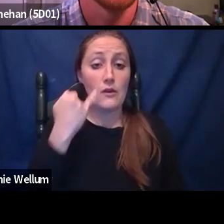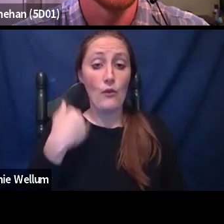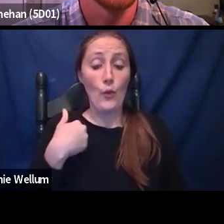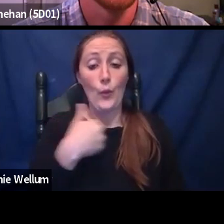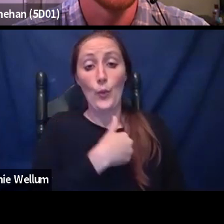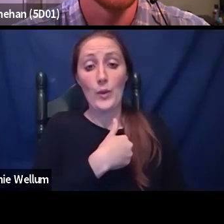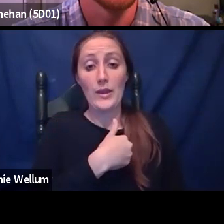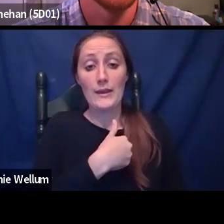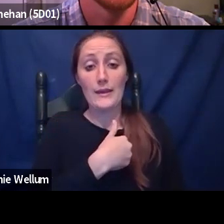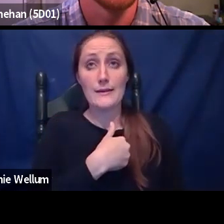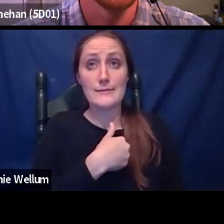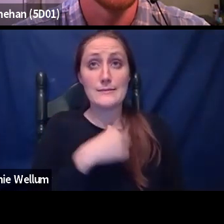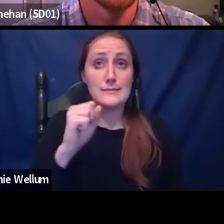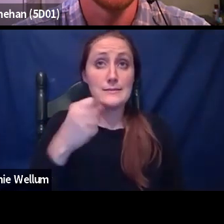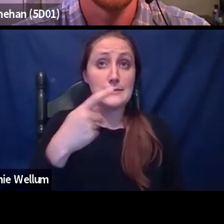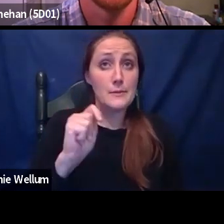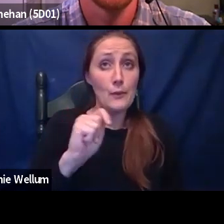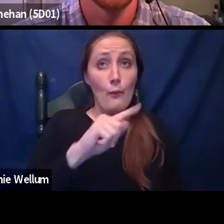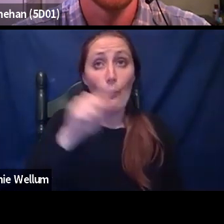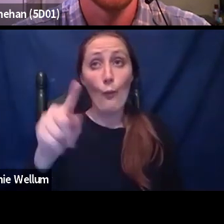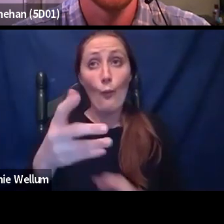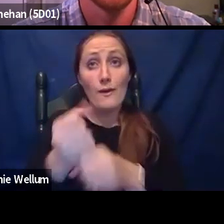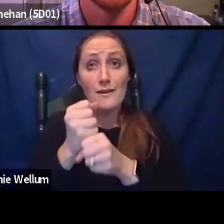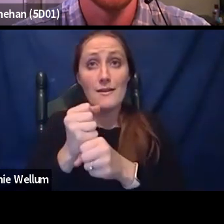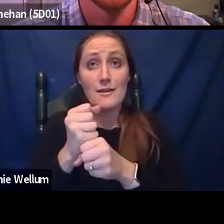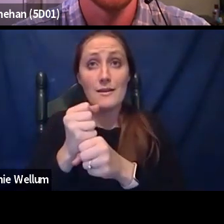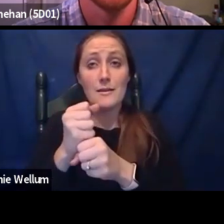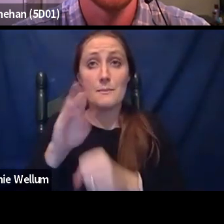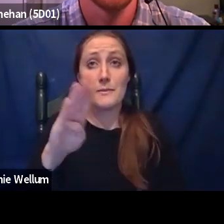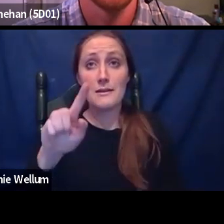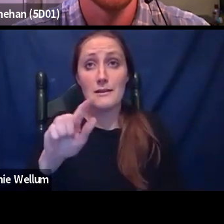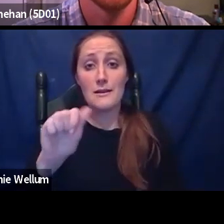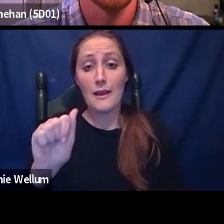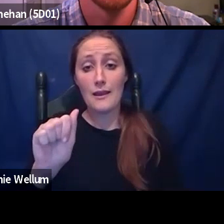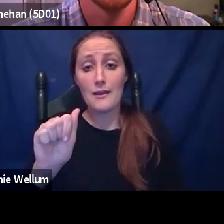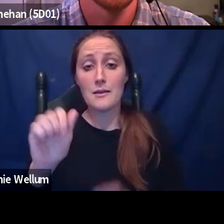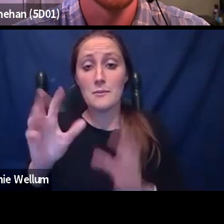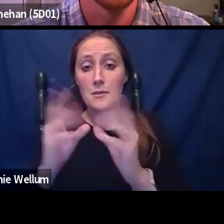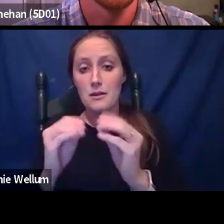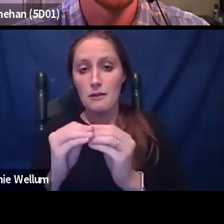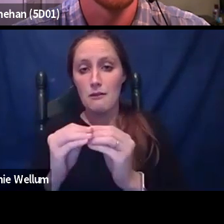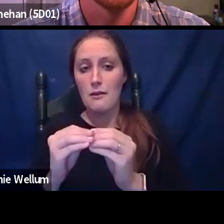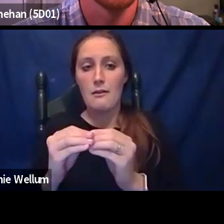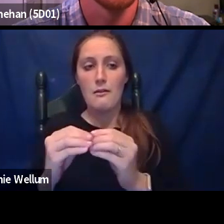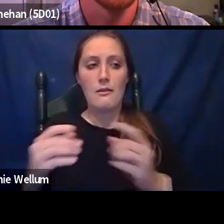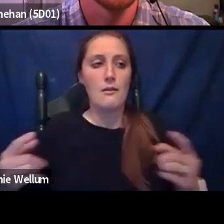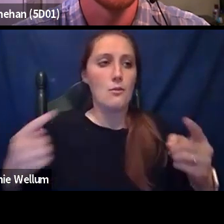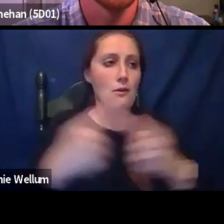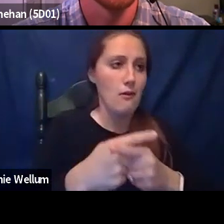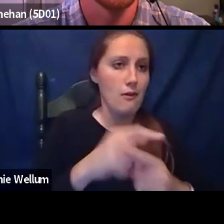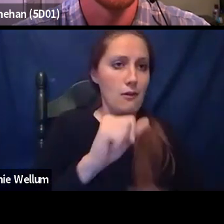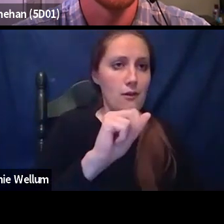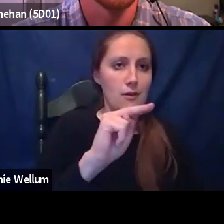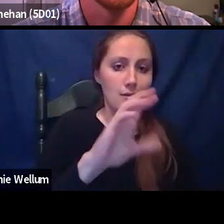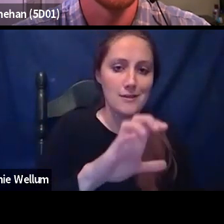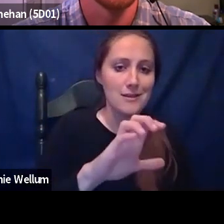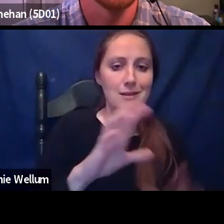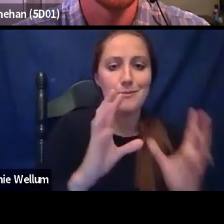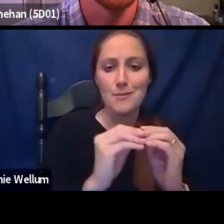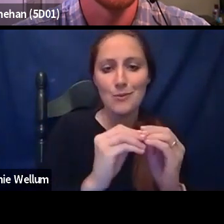in September and we get our BZA hearing and we have a conflict with ANC meeting that we don't get the